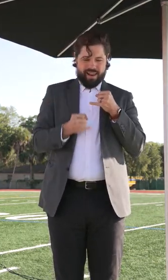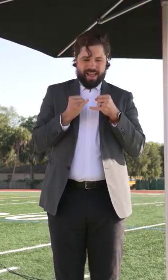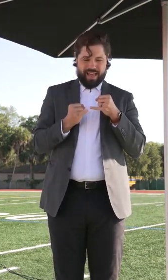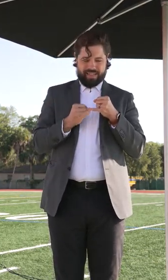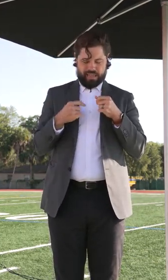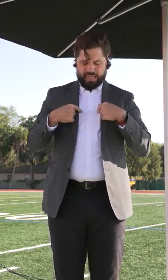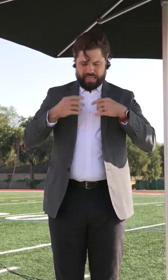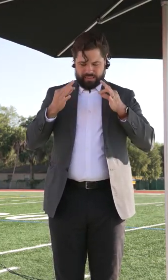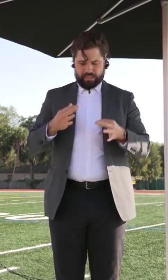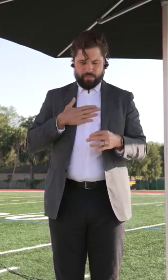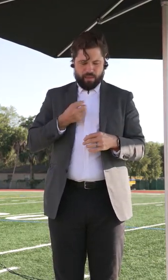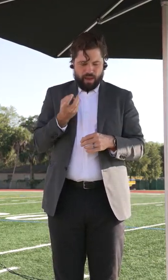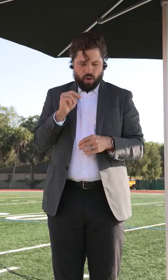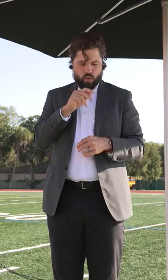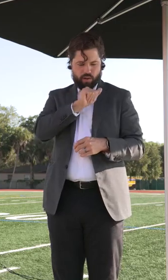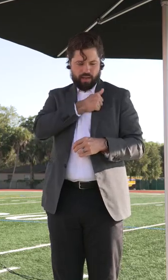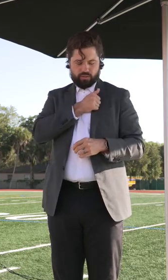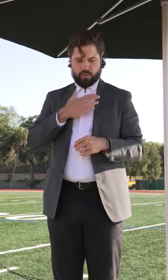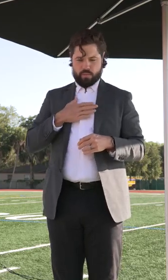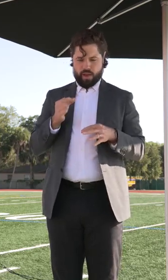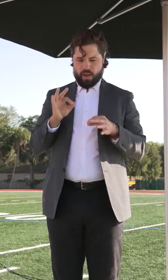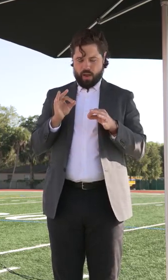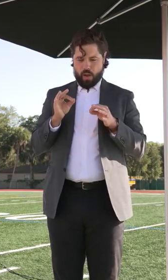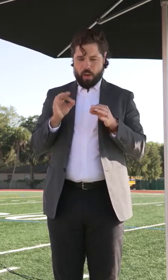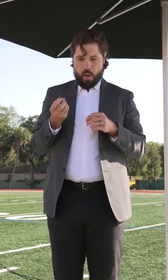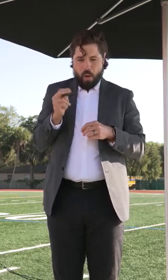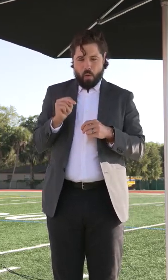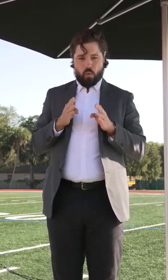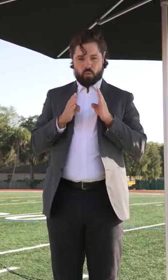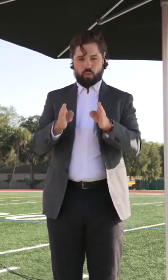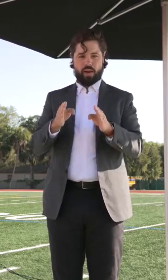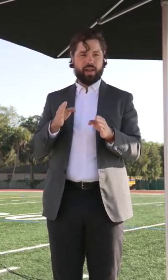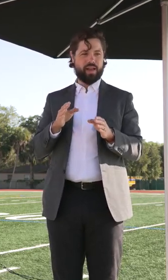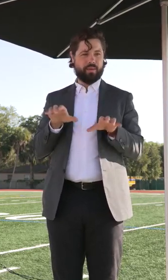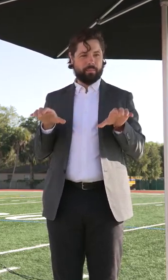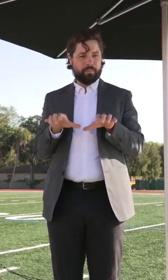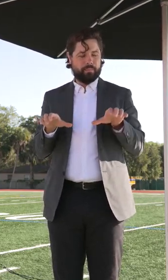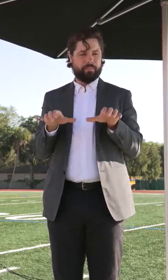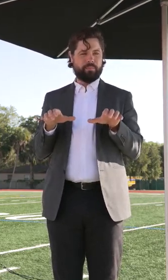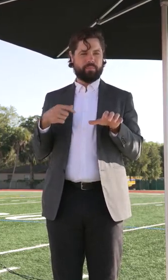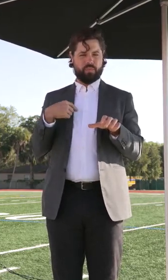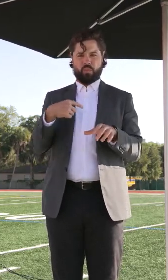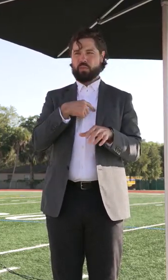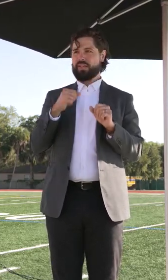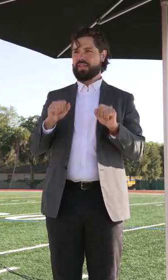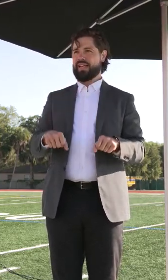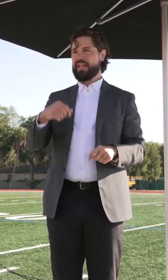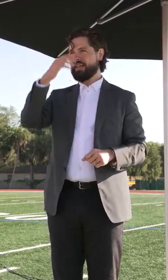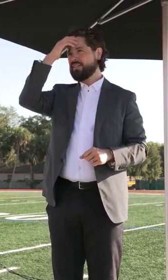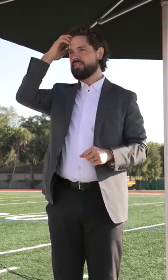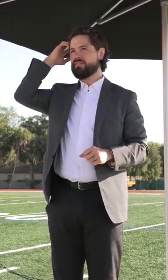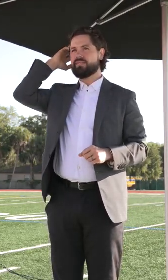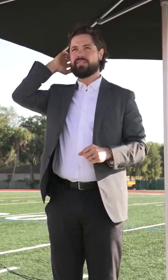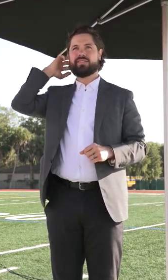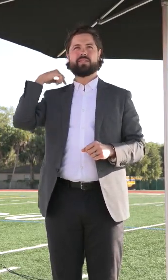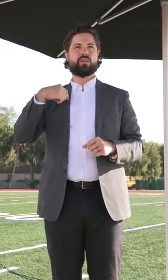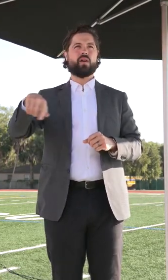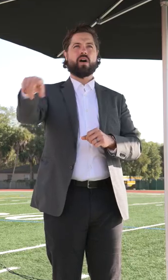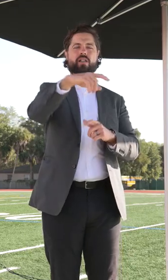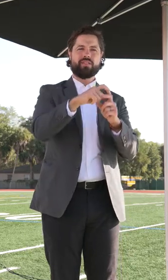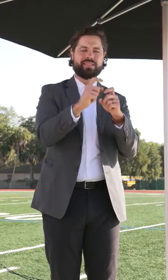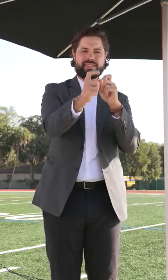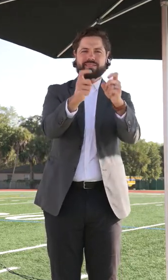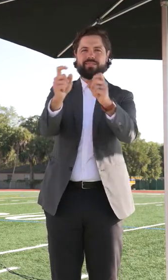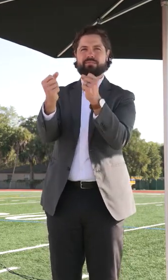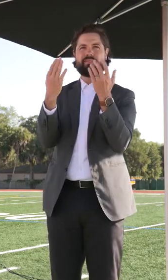any given set of circumstances, to choose one's own way." We all have been given so much, including the freedom to